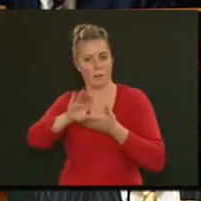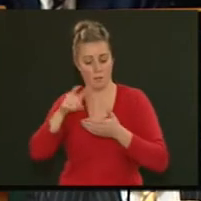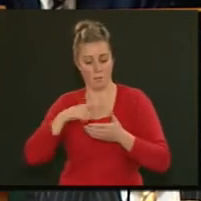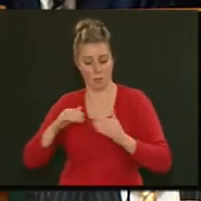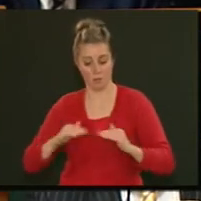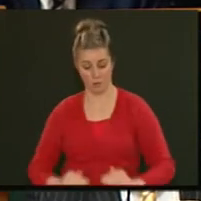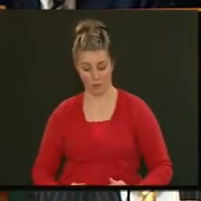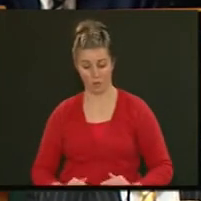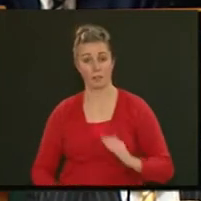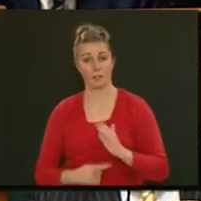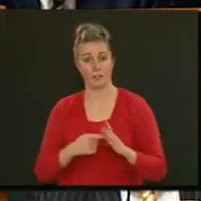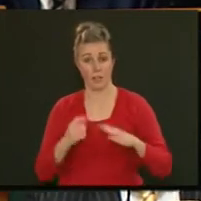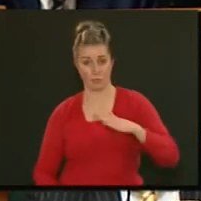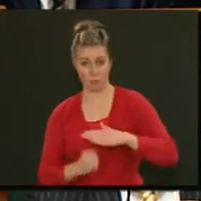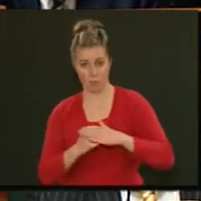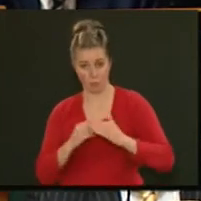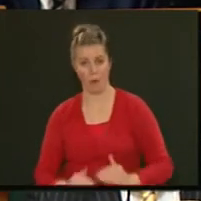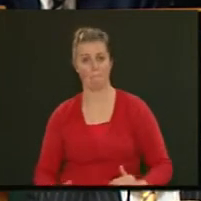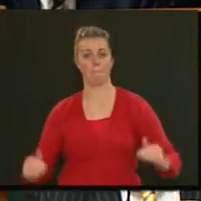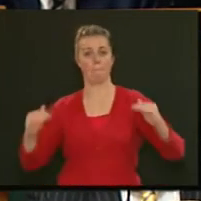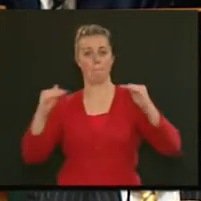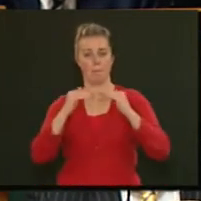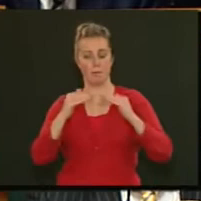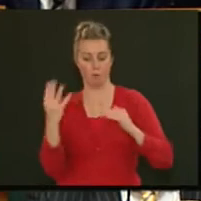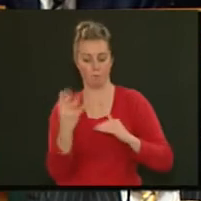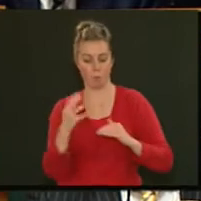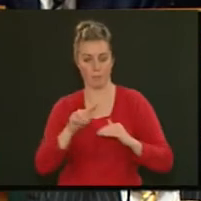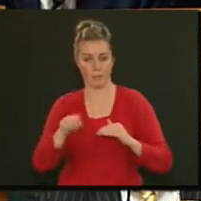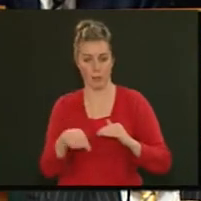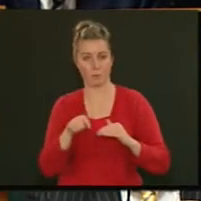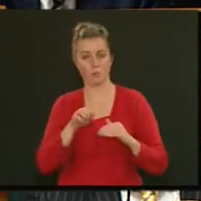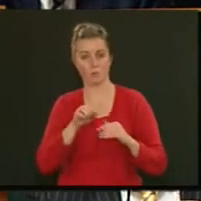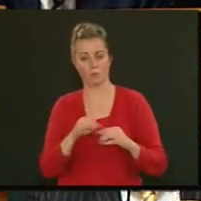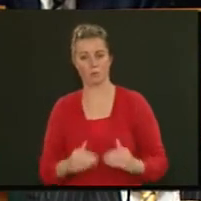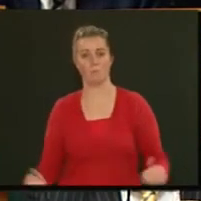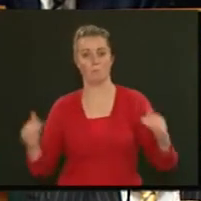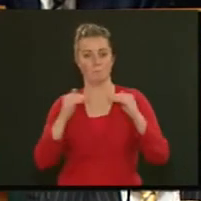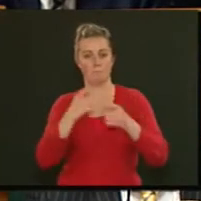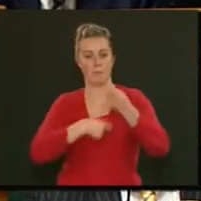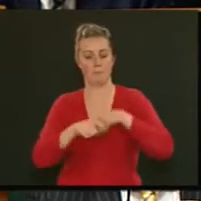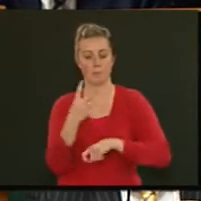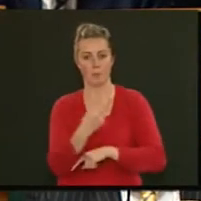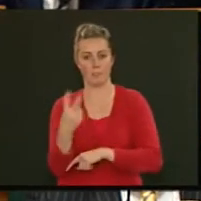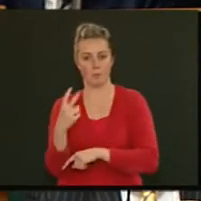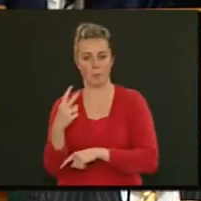lowest income tax threshold from $14,000 to